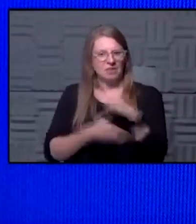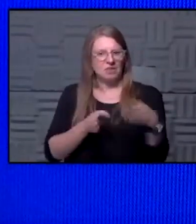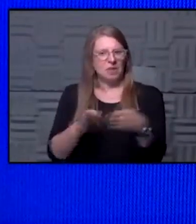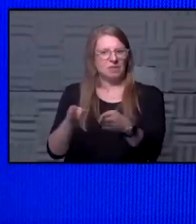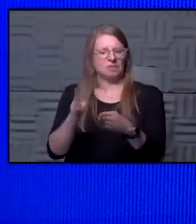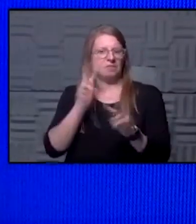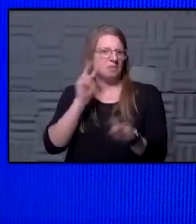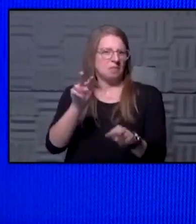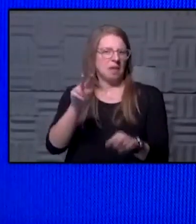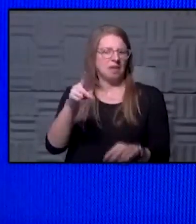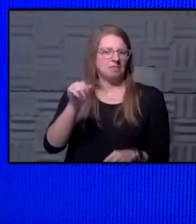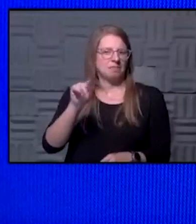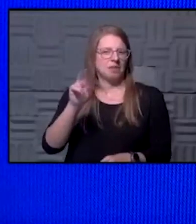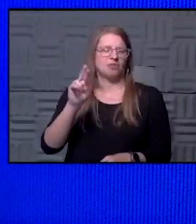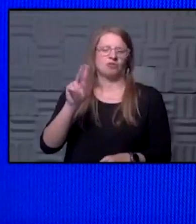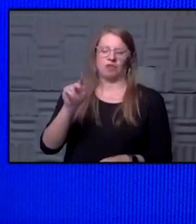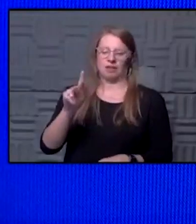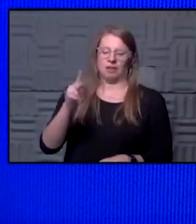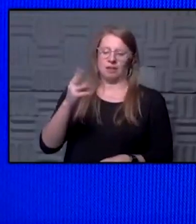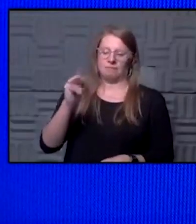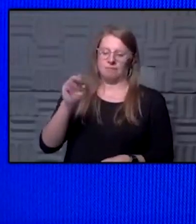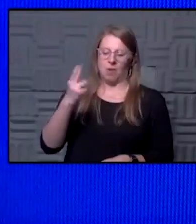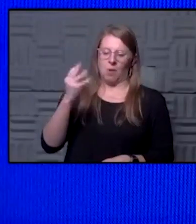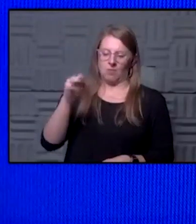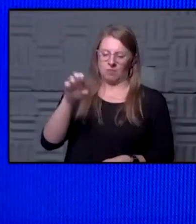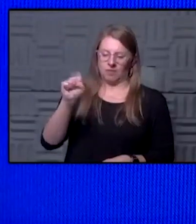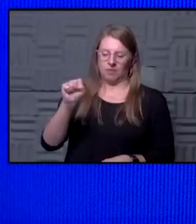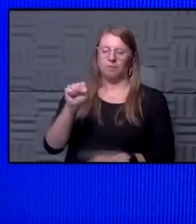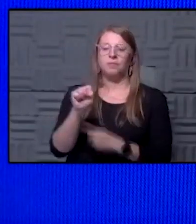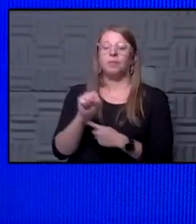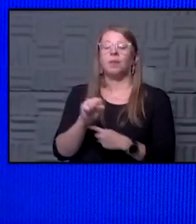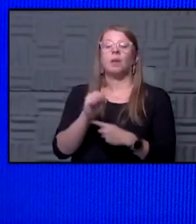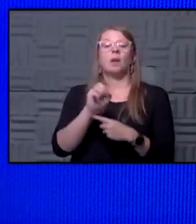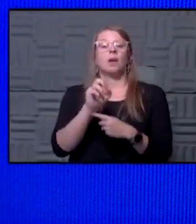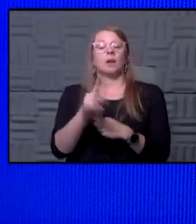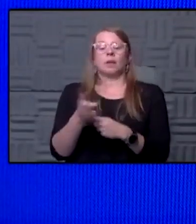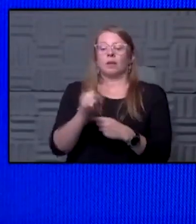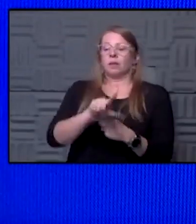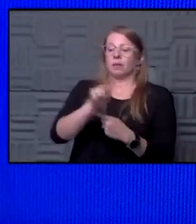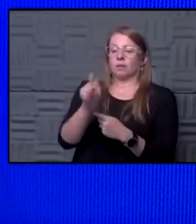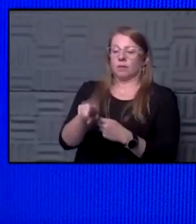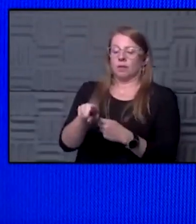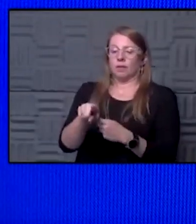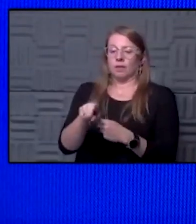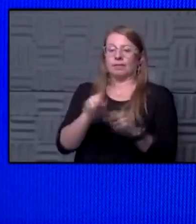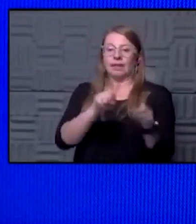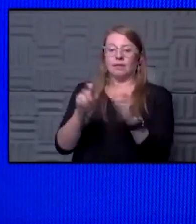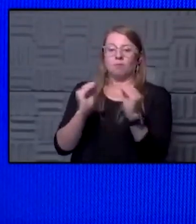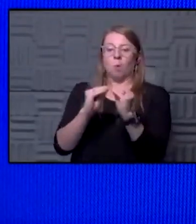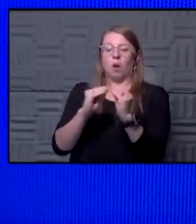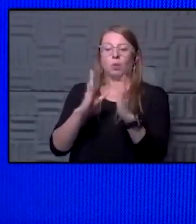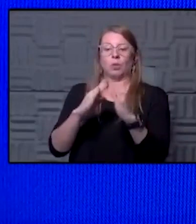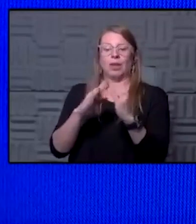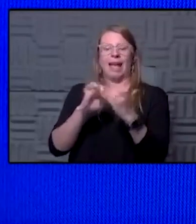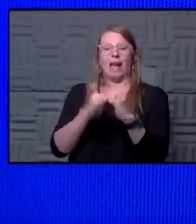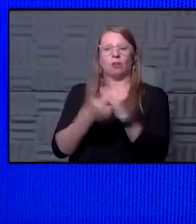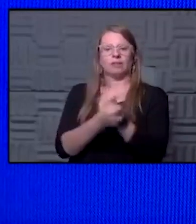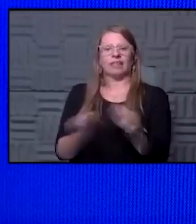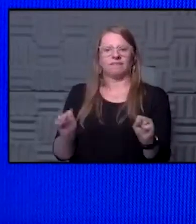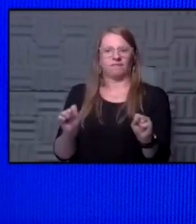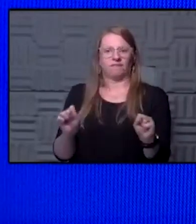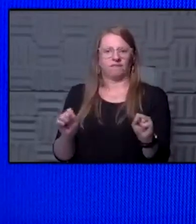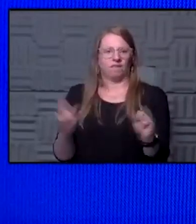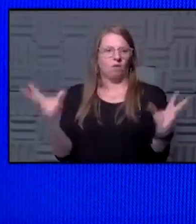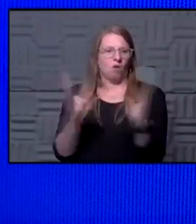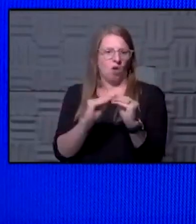Jennifer asks this is about testing. If we're continuing to increase testing in the community, how does that overall keep us safe? You bet. Dr.